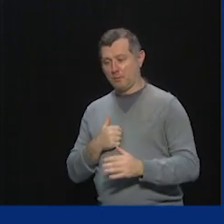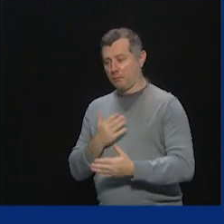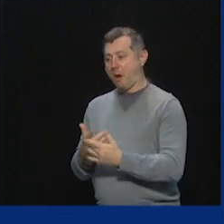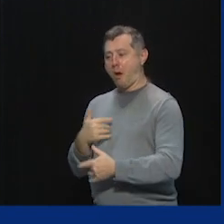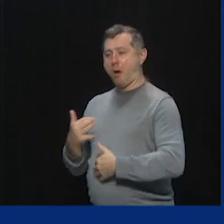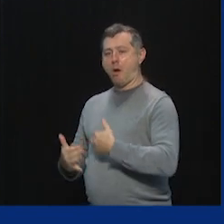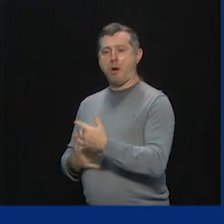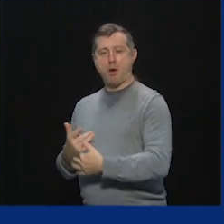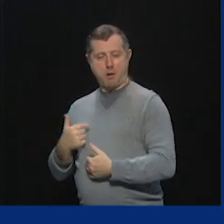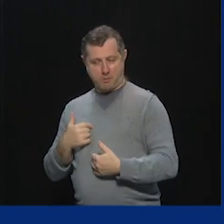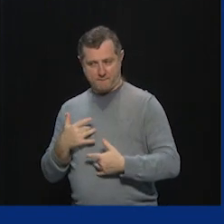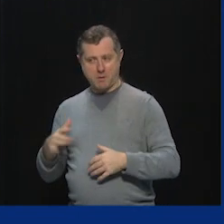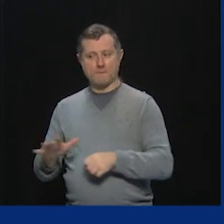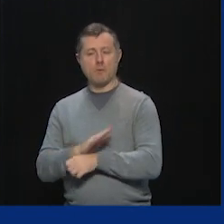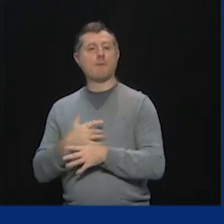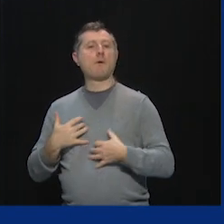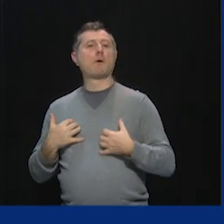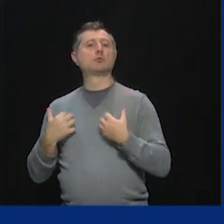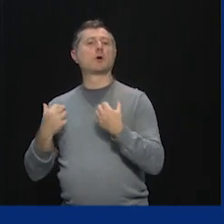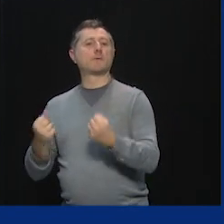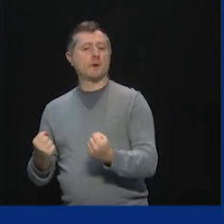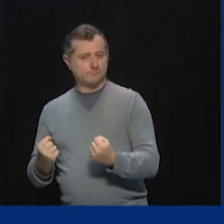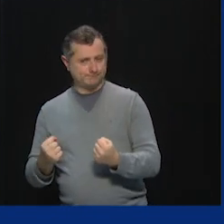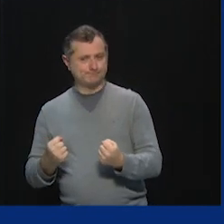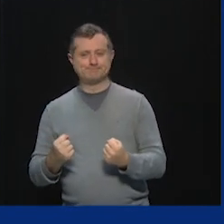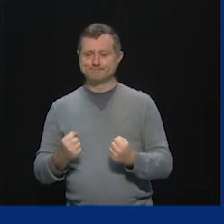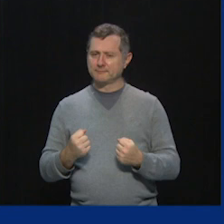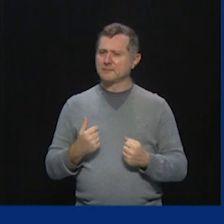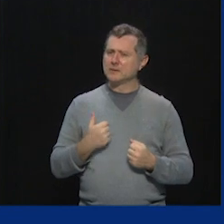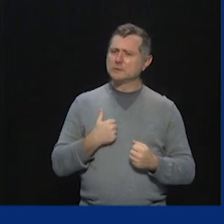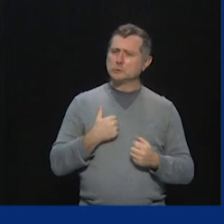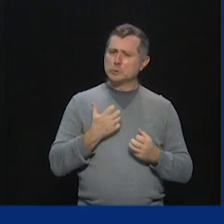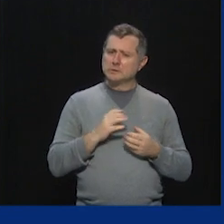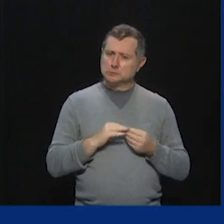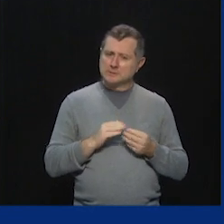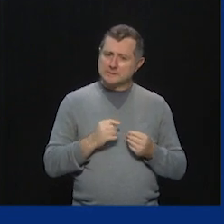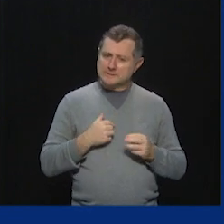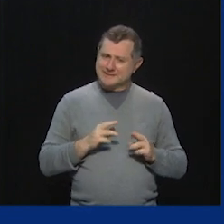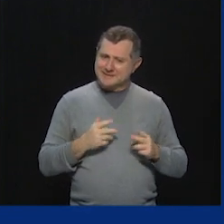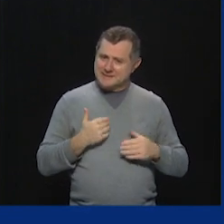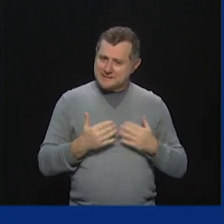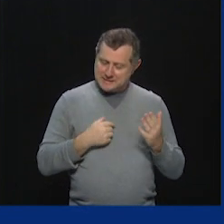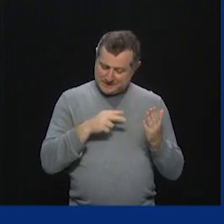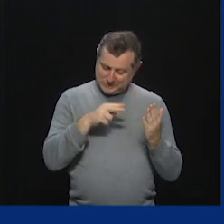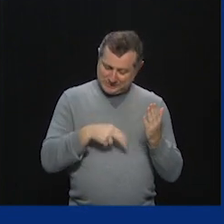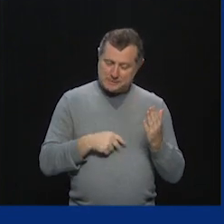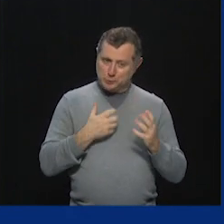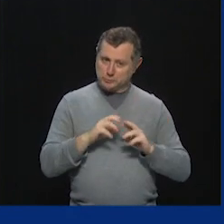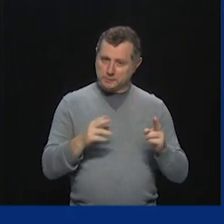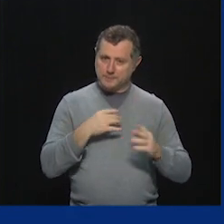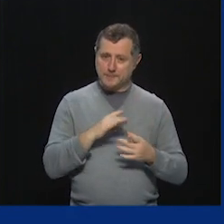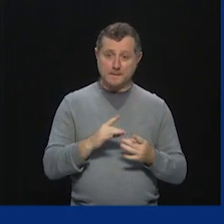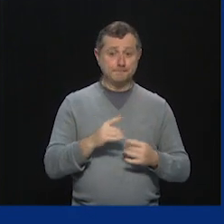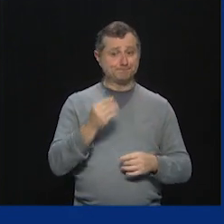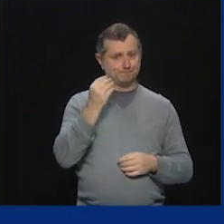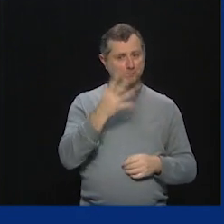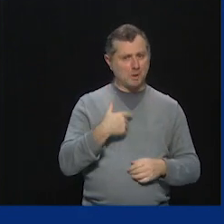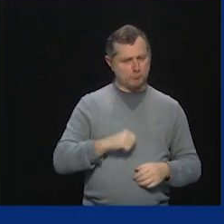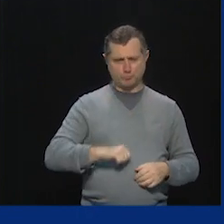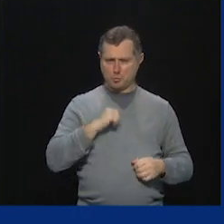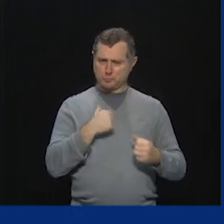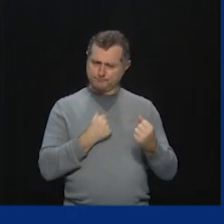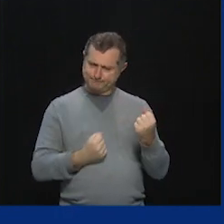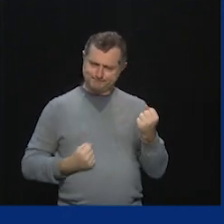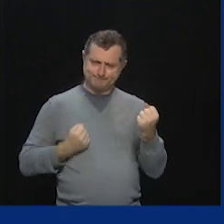I did have prepared remarks, so I'll read them. So I'm proud to stand with you as we witness the full implementation of the New York